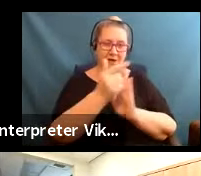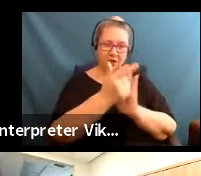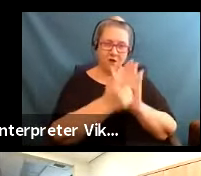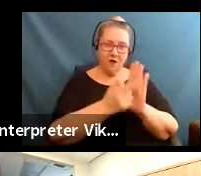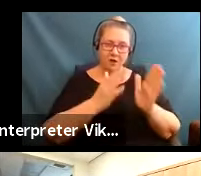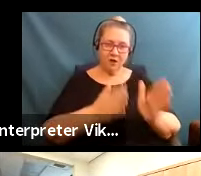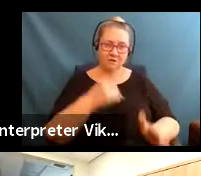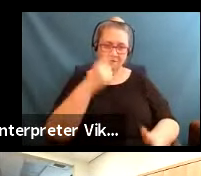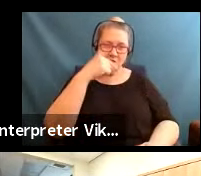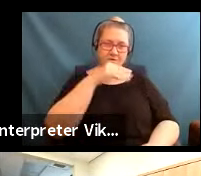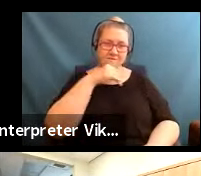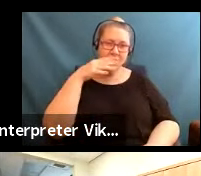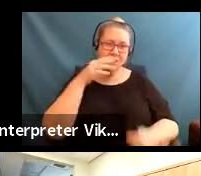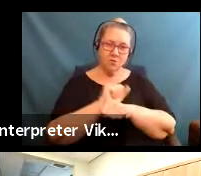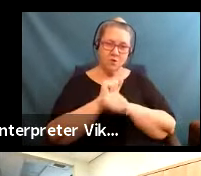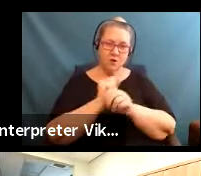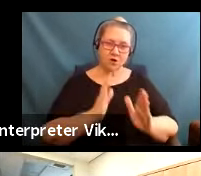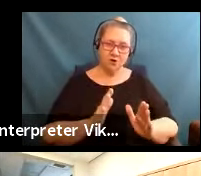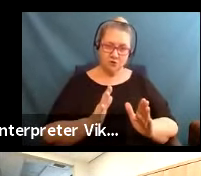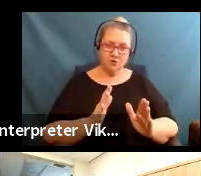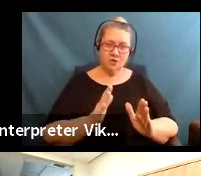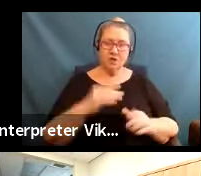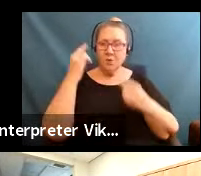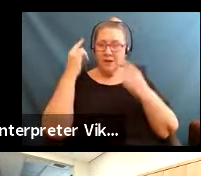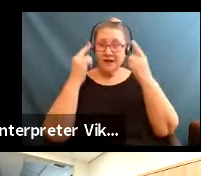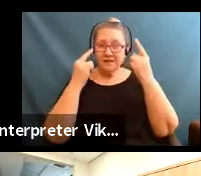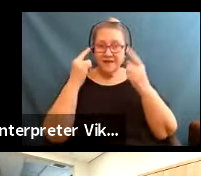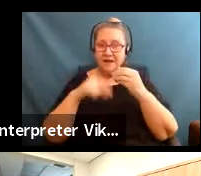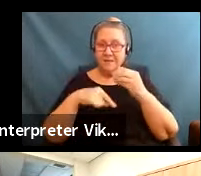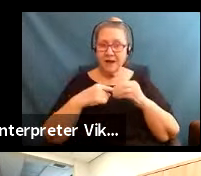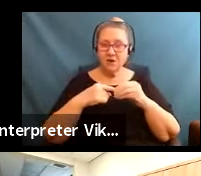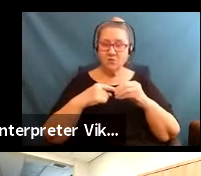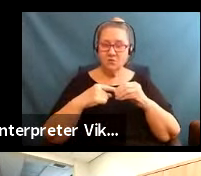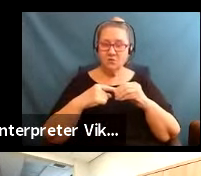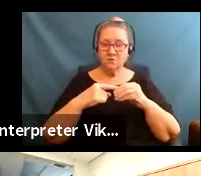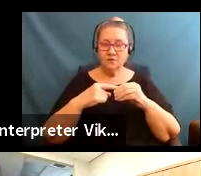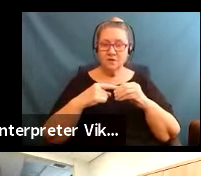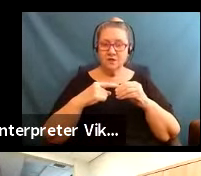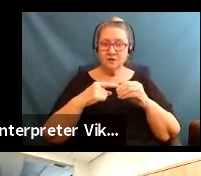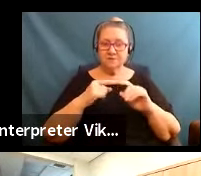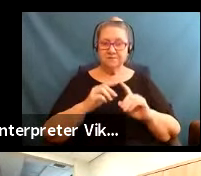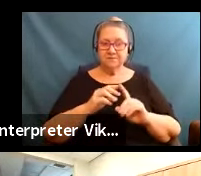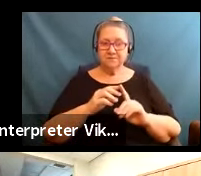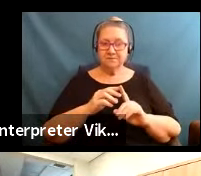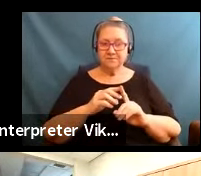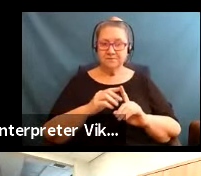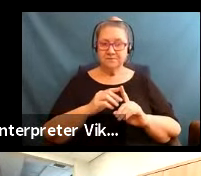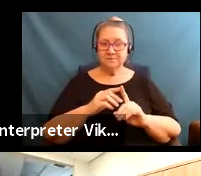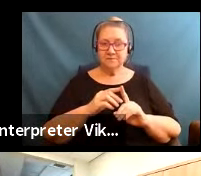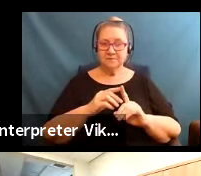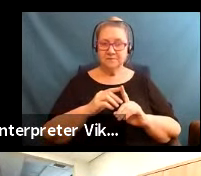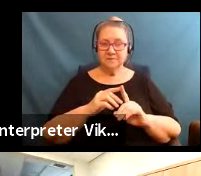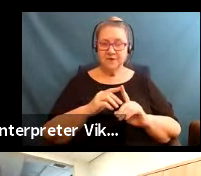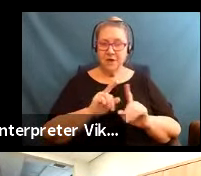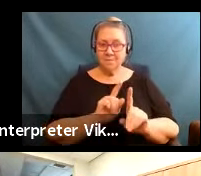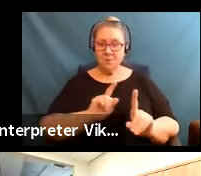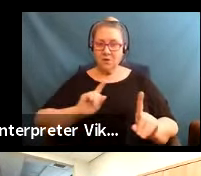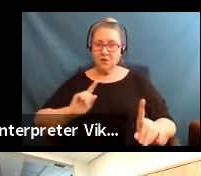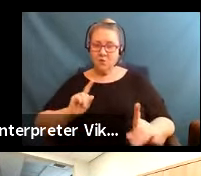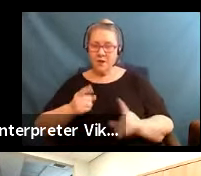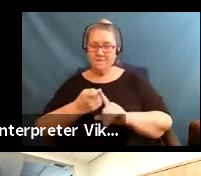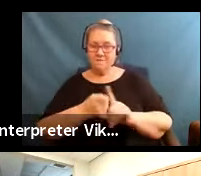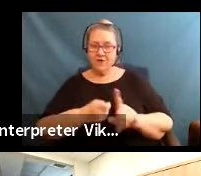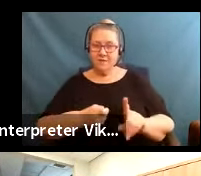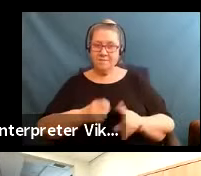I think about how we're thinking about pulling away from occupational approach to this thing, it's a